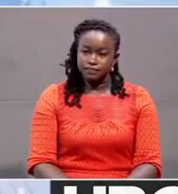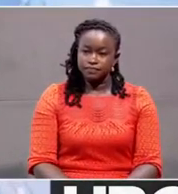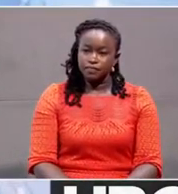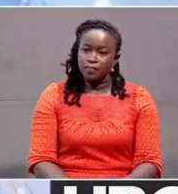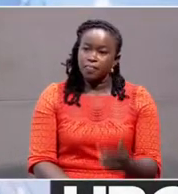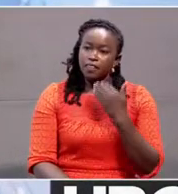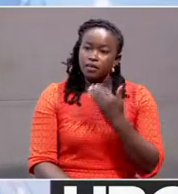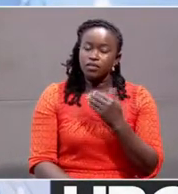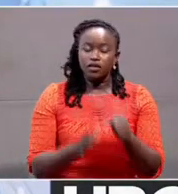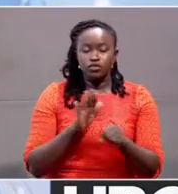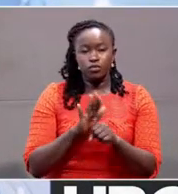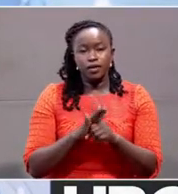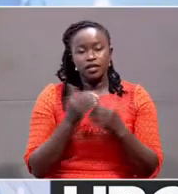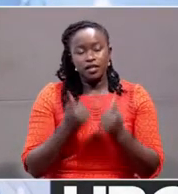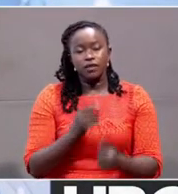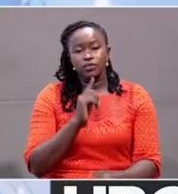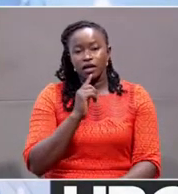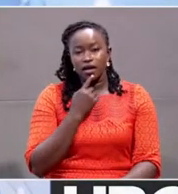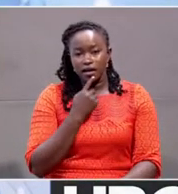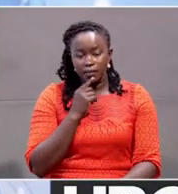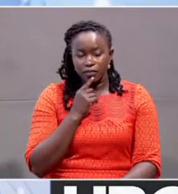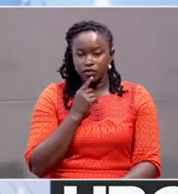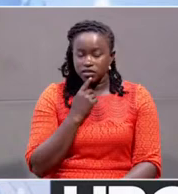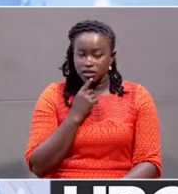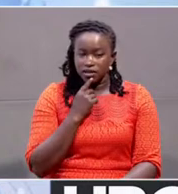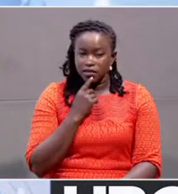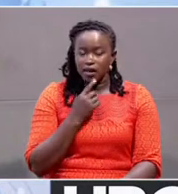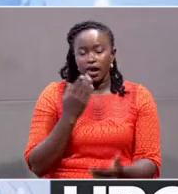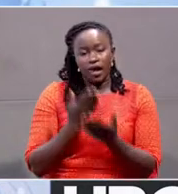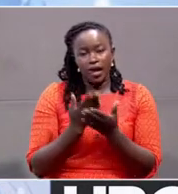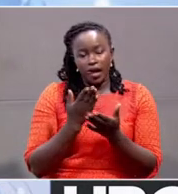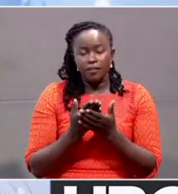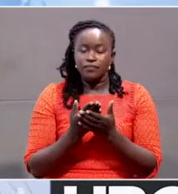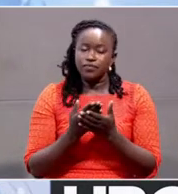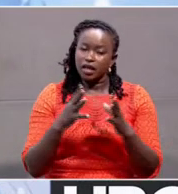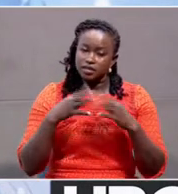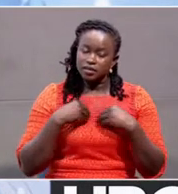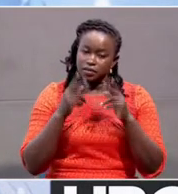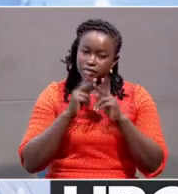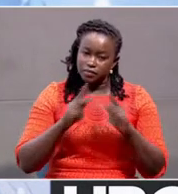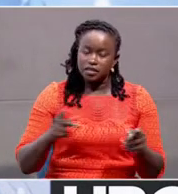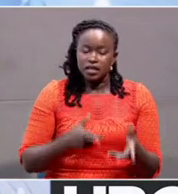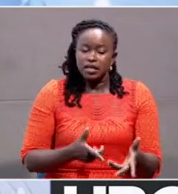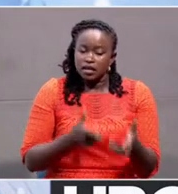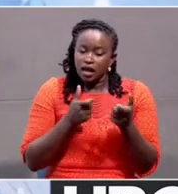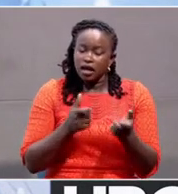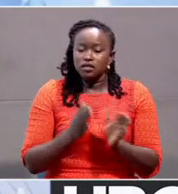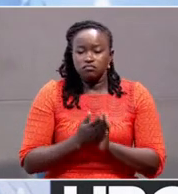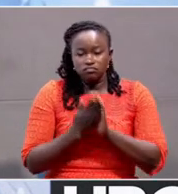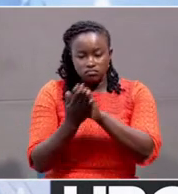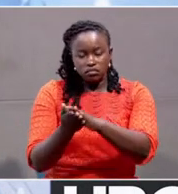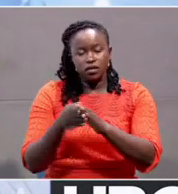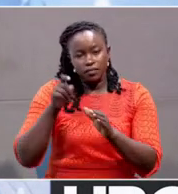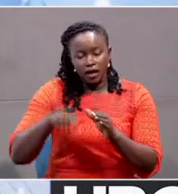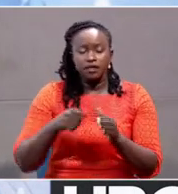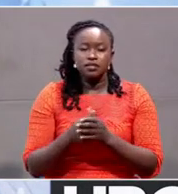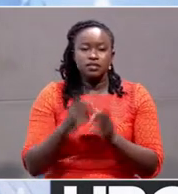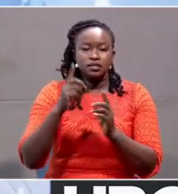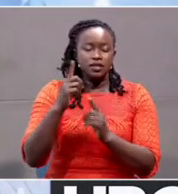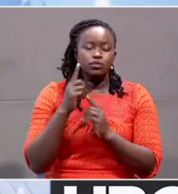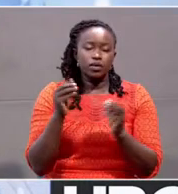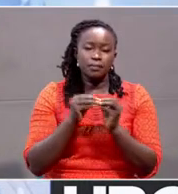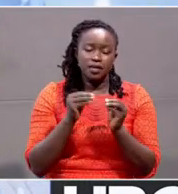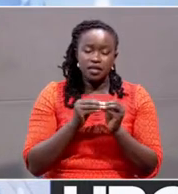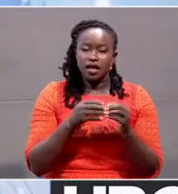Thank you, Henry Okrud. Now, the Karamojongs have been urged to embrace peace by surrendering illegal guns. This was during a security meeting